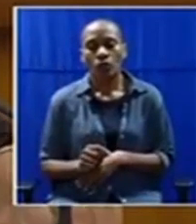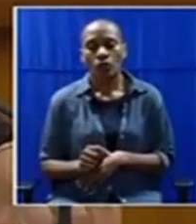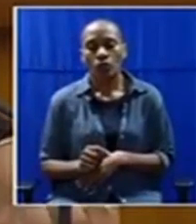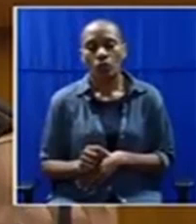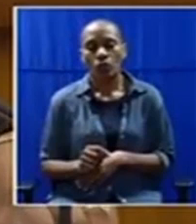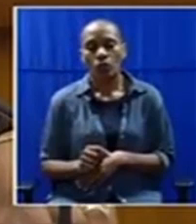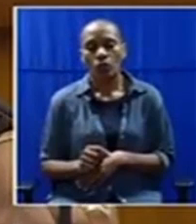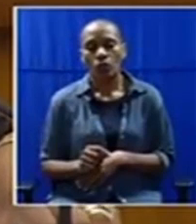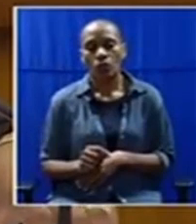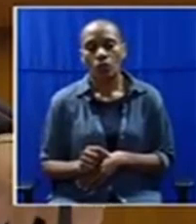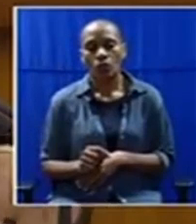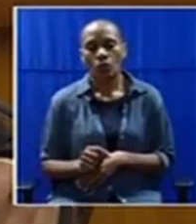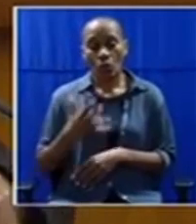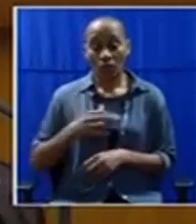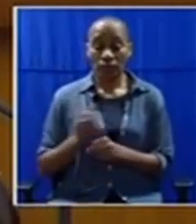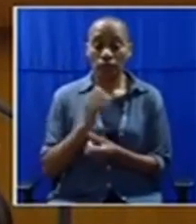babuyisele emuva